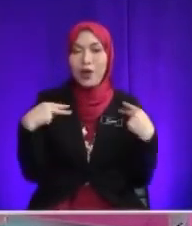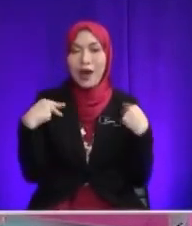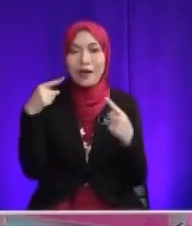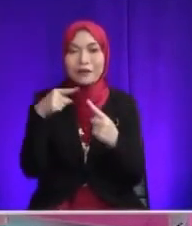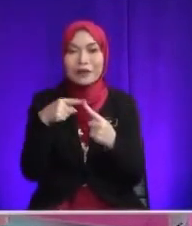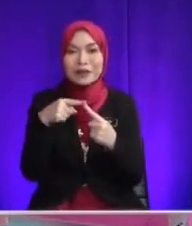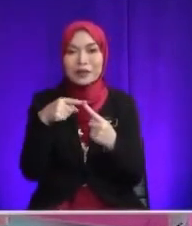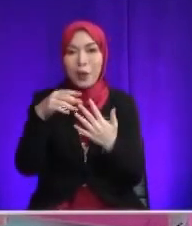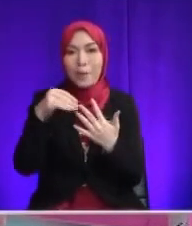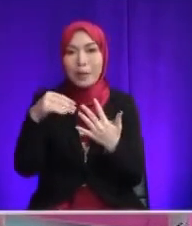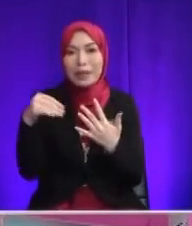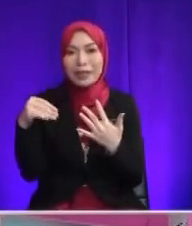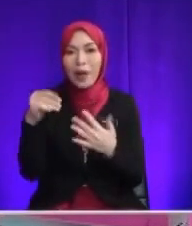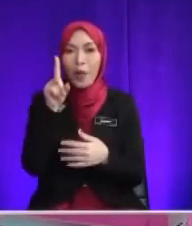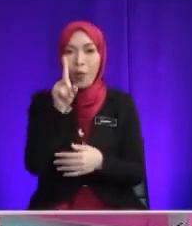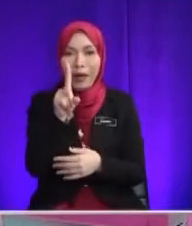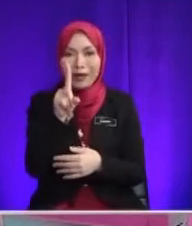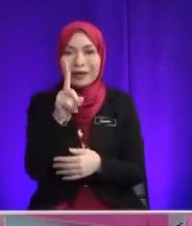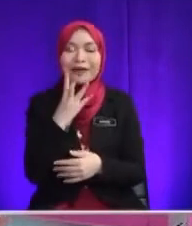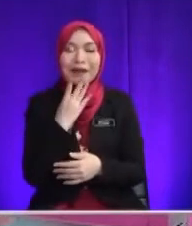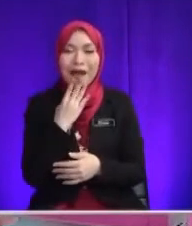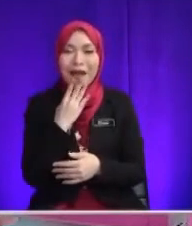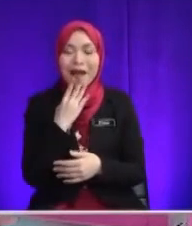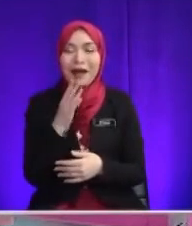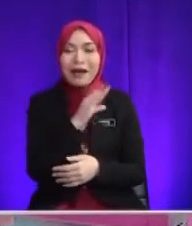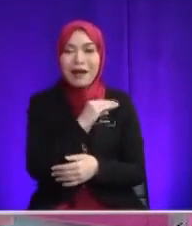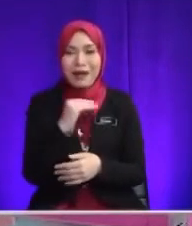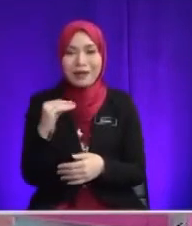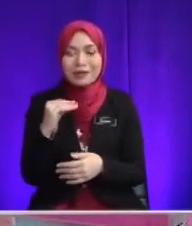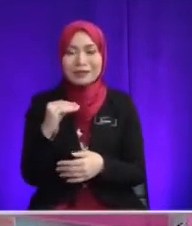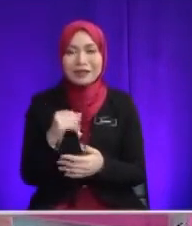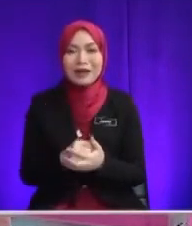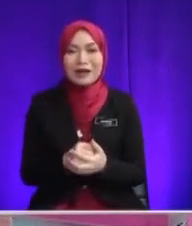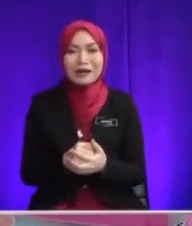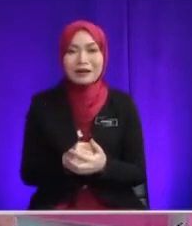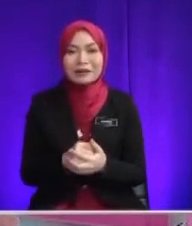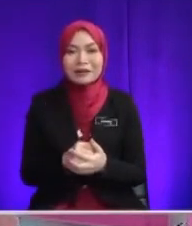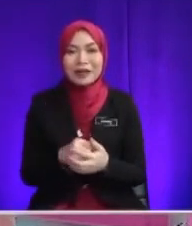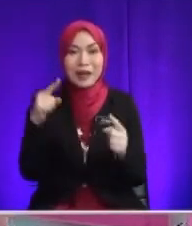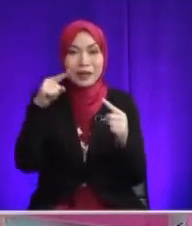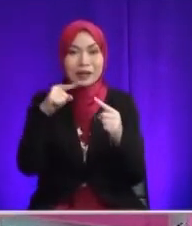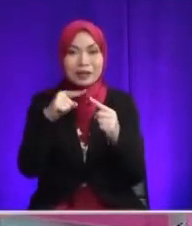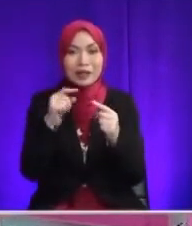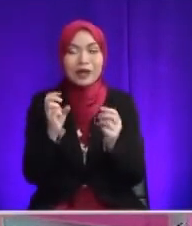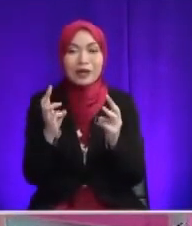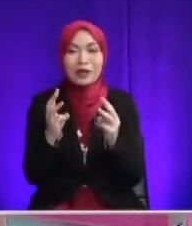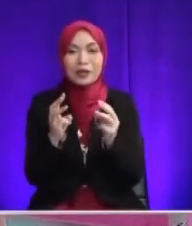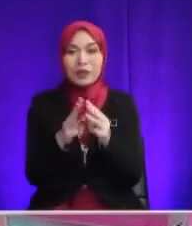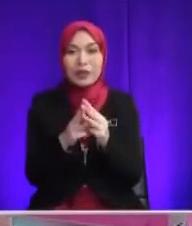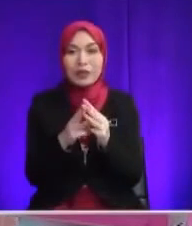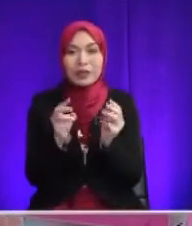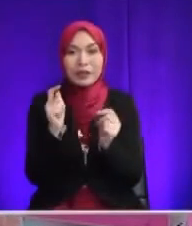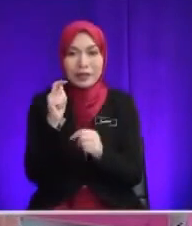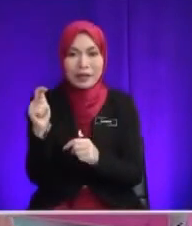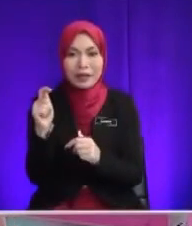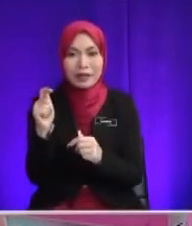colors. So the word given over there, they will need to match it with the definition. I will read out the definition and they're going to listen to me carefully.